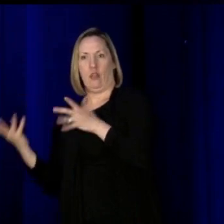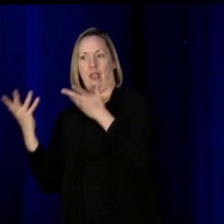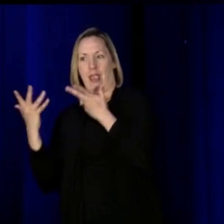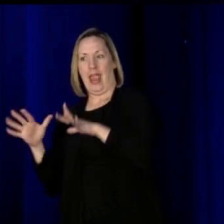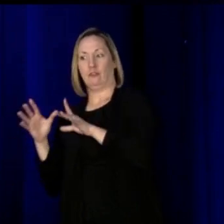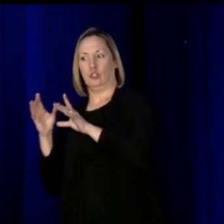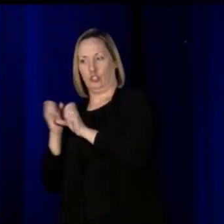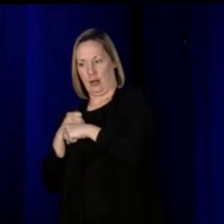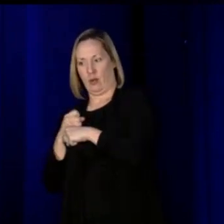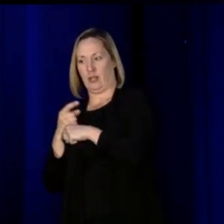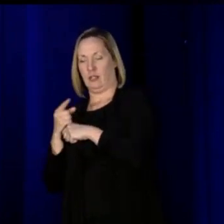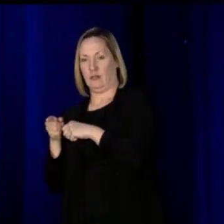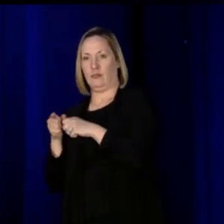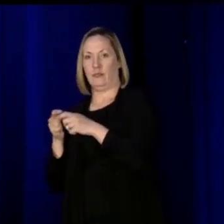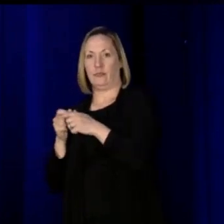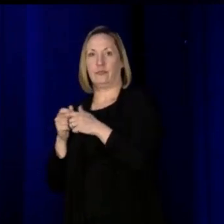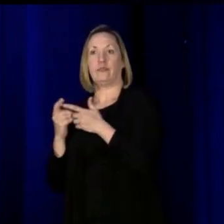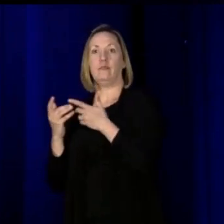generated, they are,